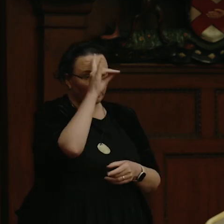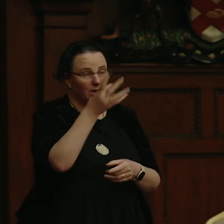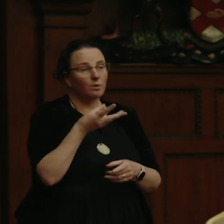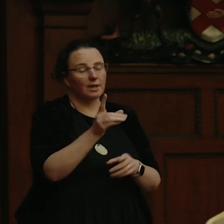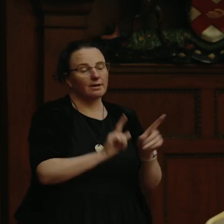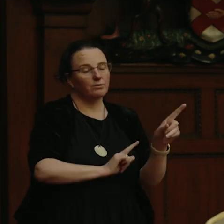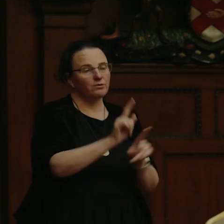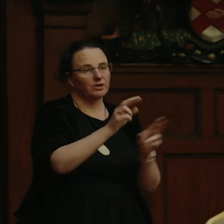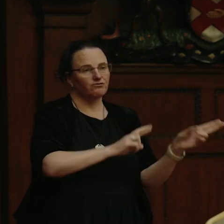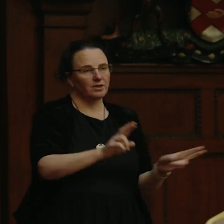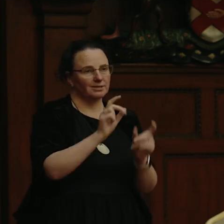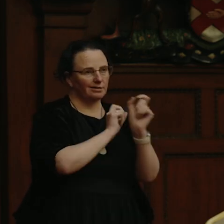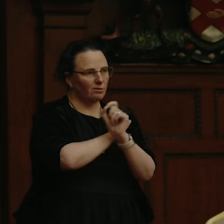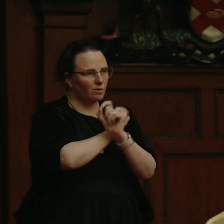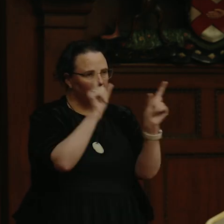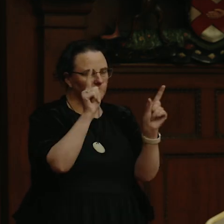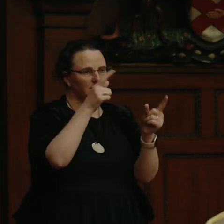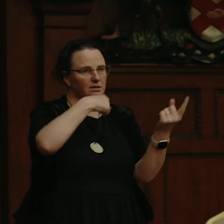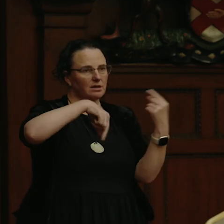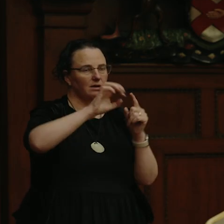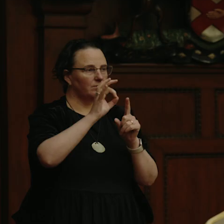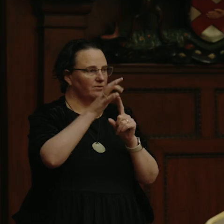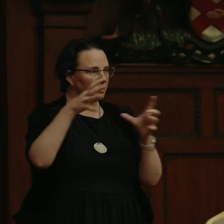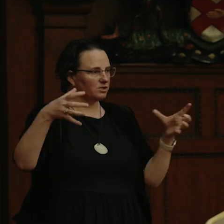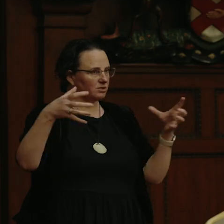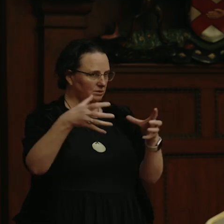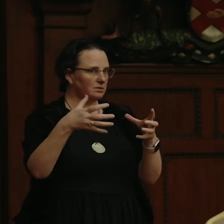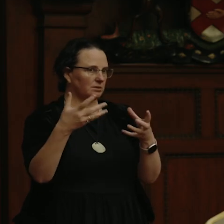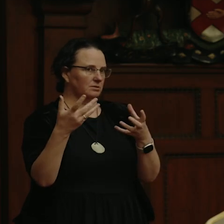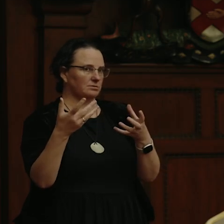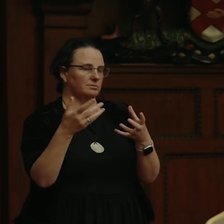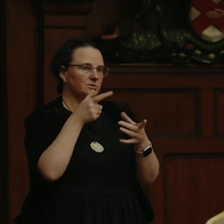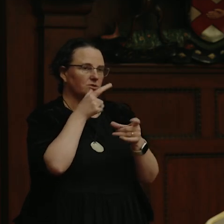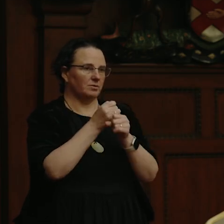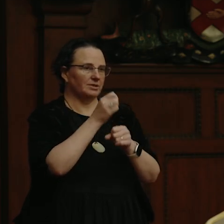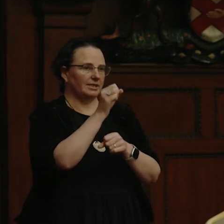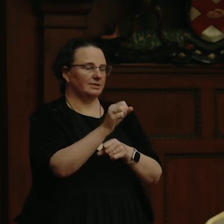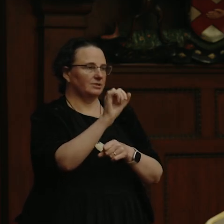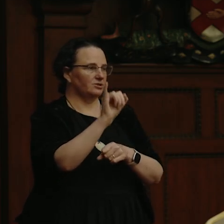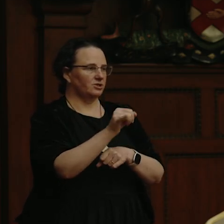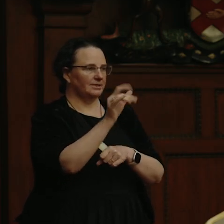improving awareness about with other healthcare physicians.